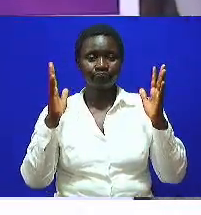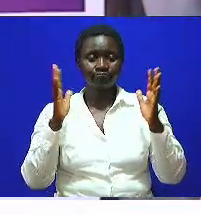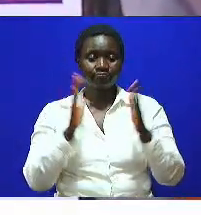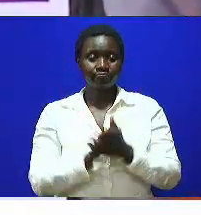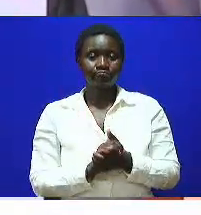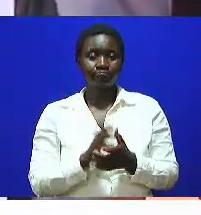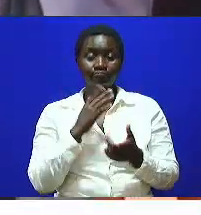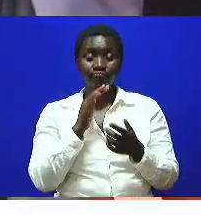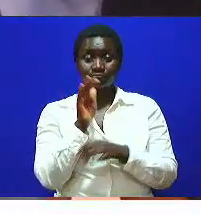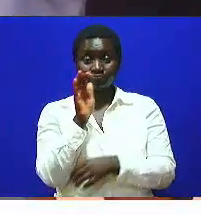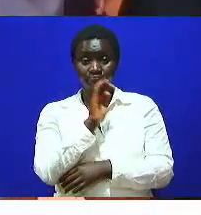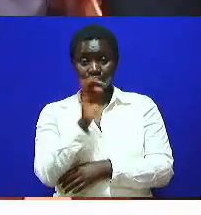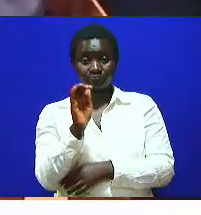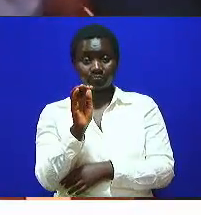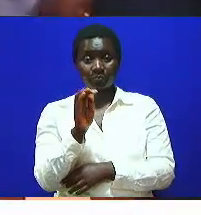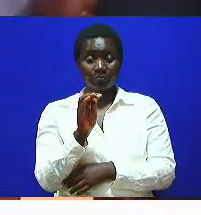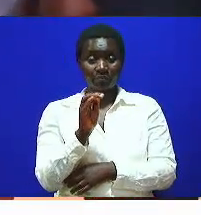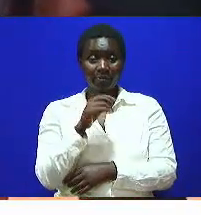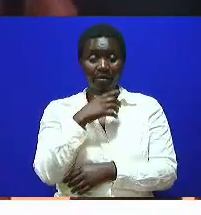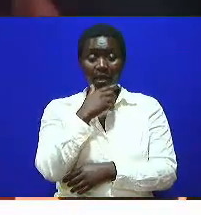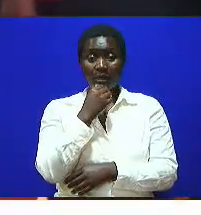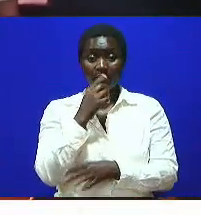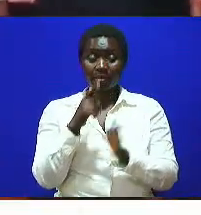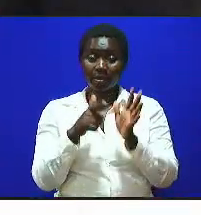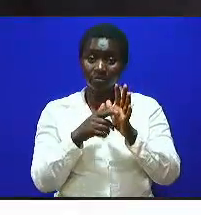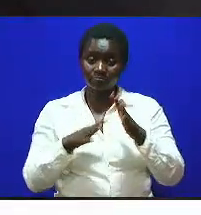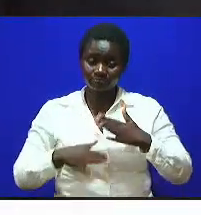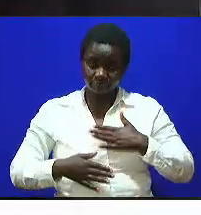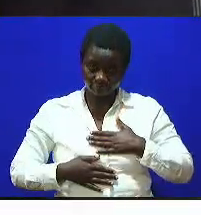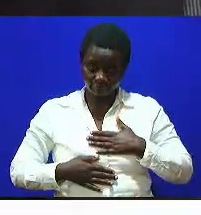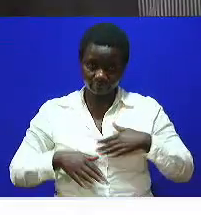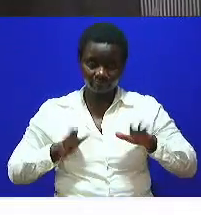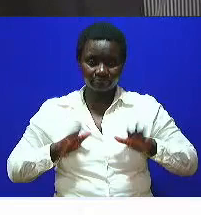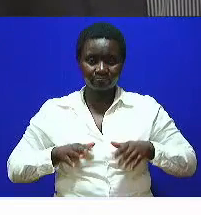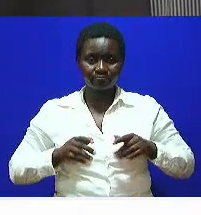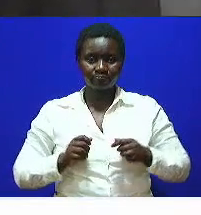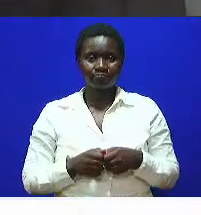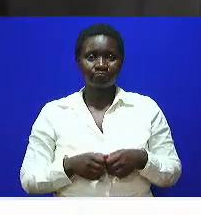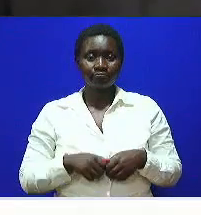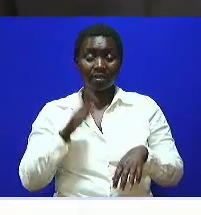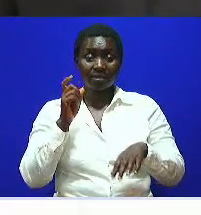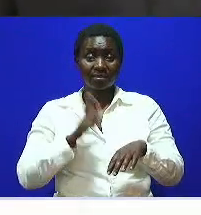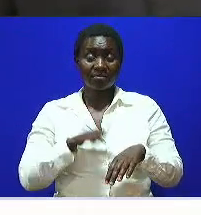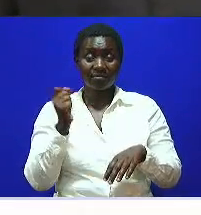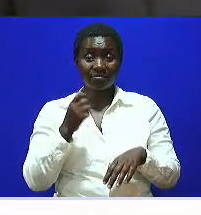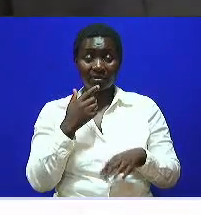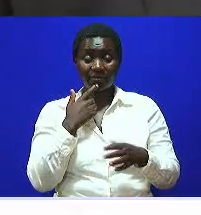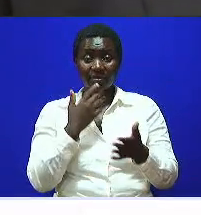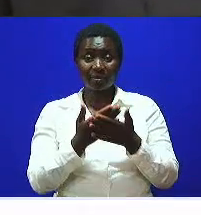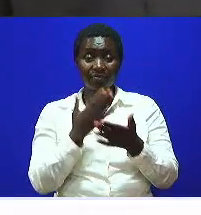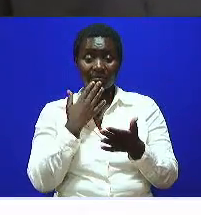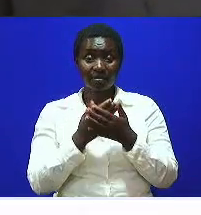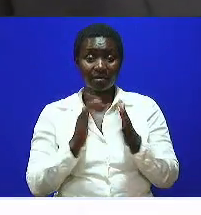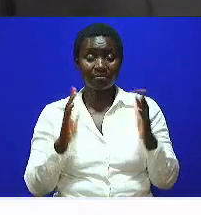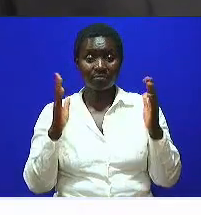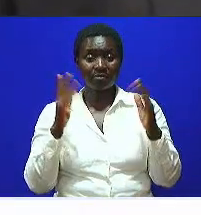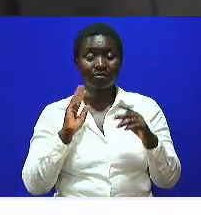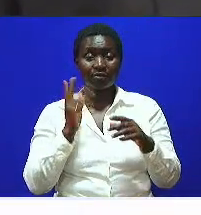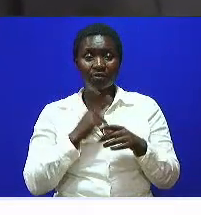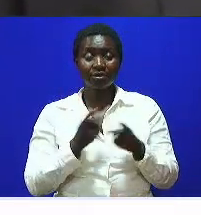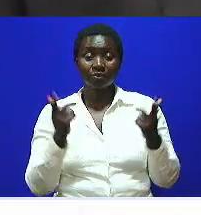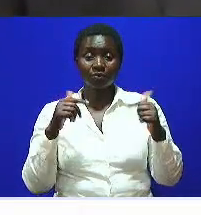na kobolya abasacha gosika abangina I'm a victim. I can say thank you so much for celebrated us